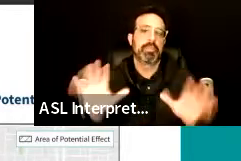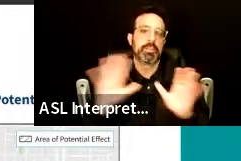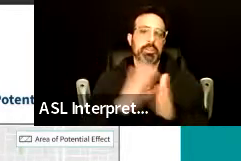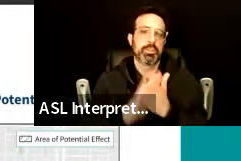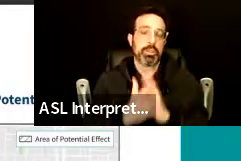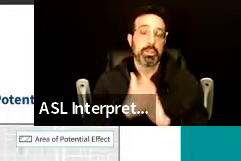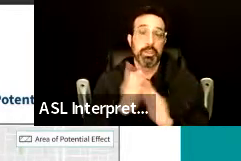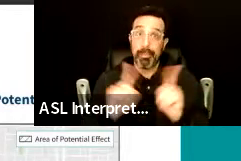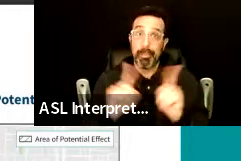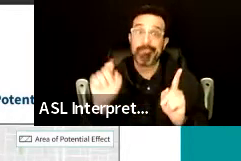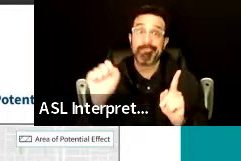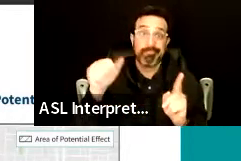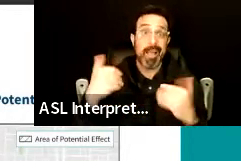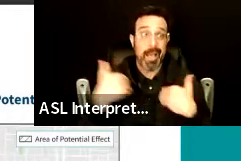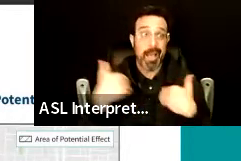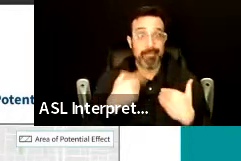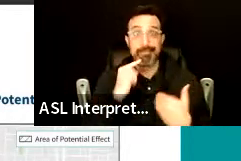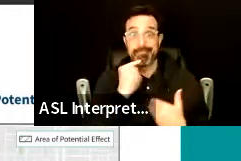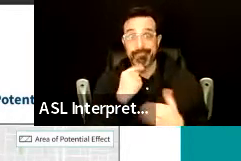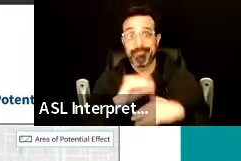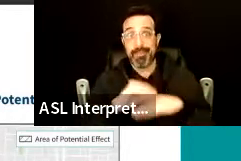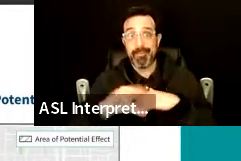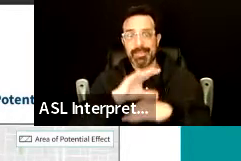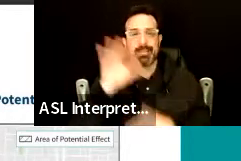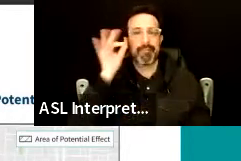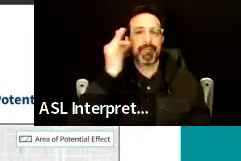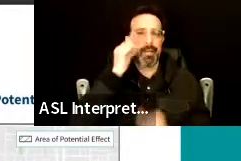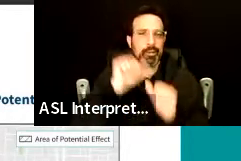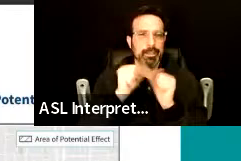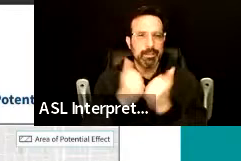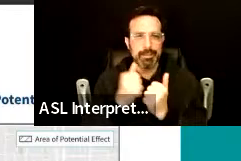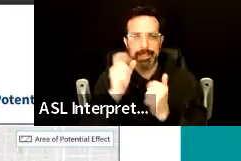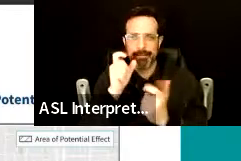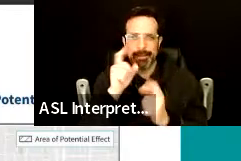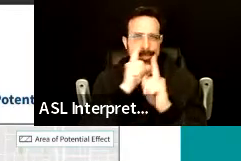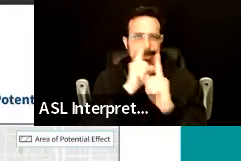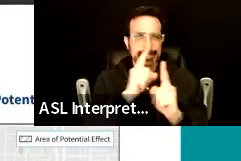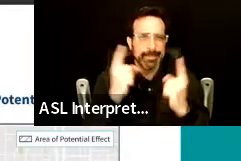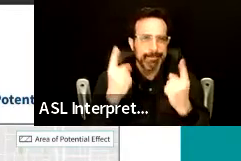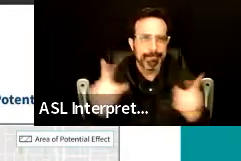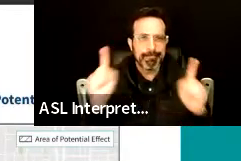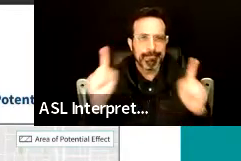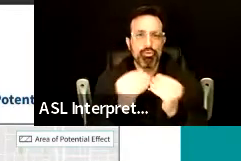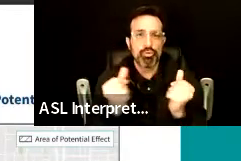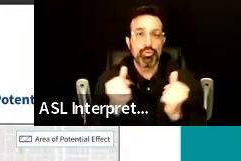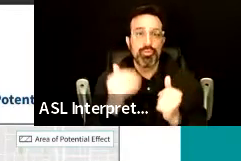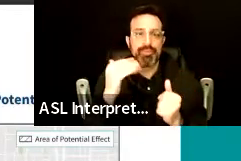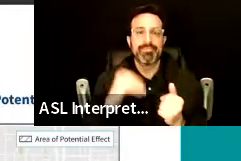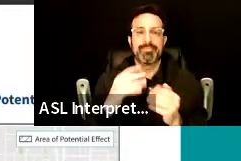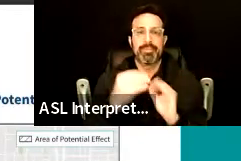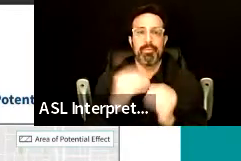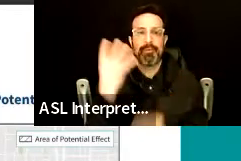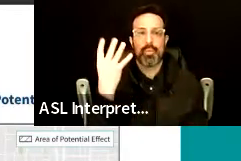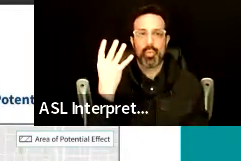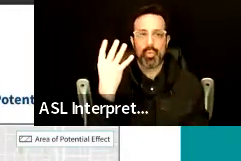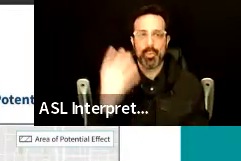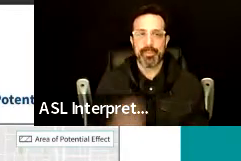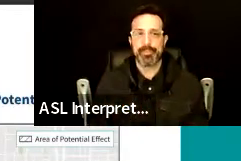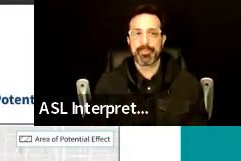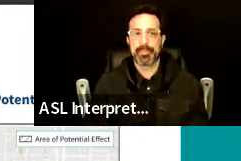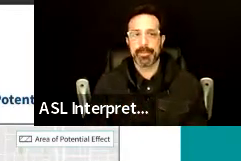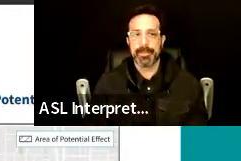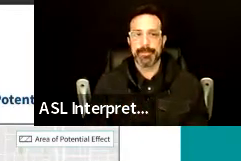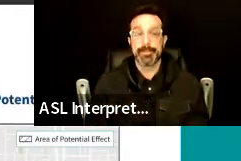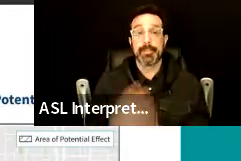But where there are adverse effects, the federal agency needs to work towards achieving a resolution, which brings us to step 4. In